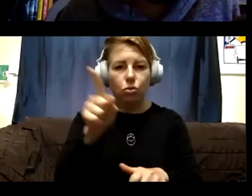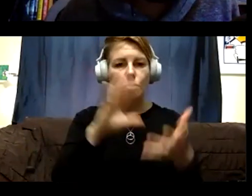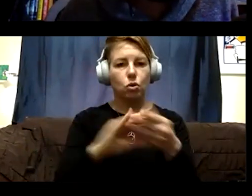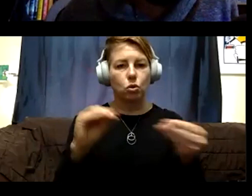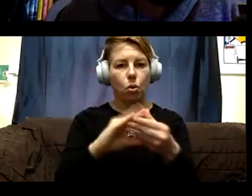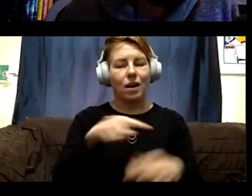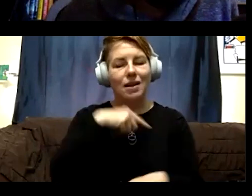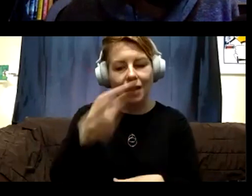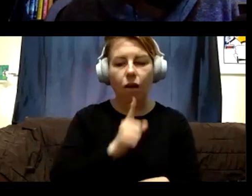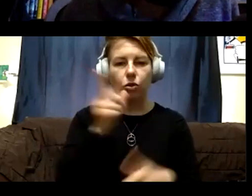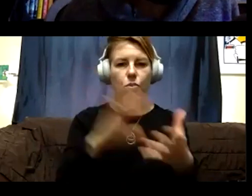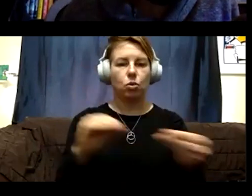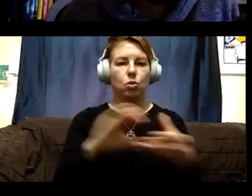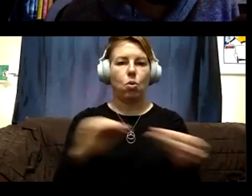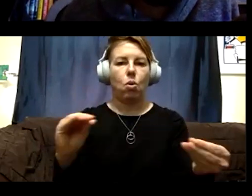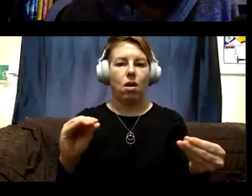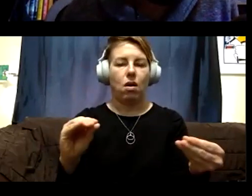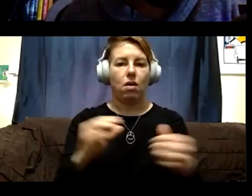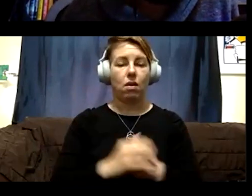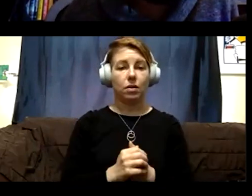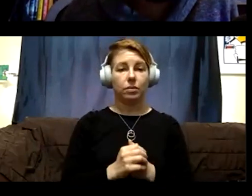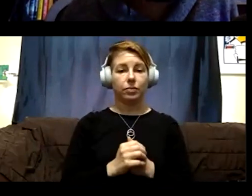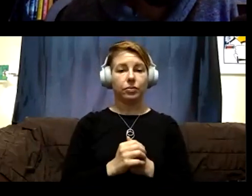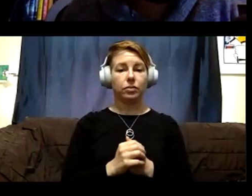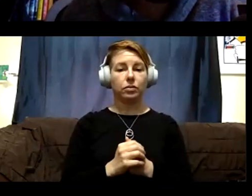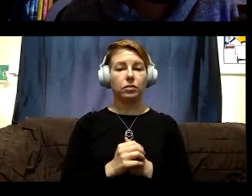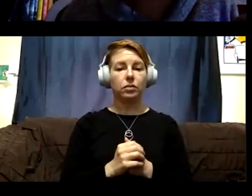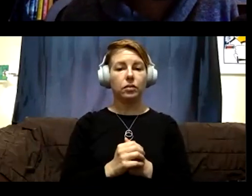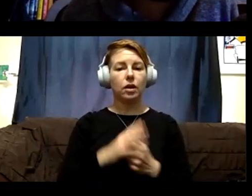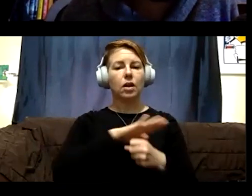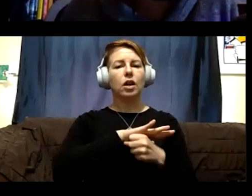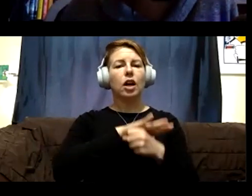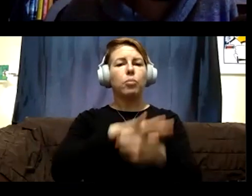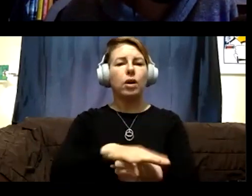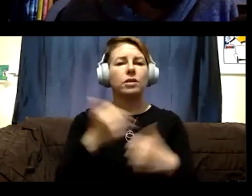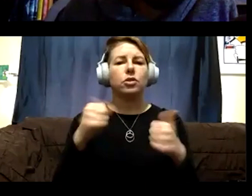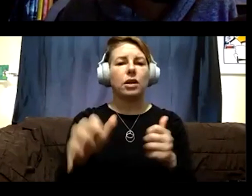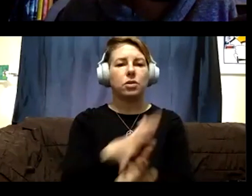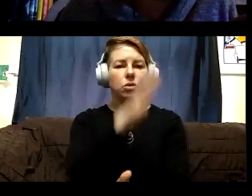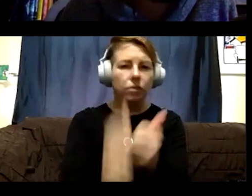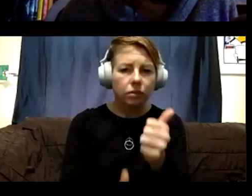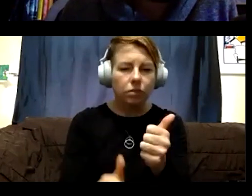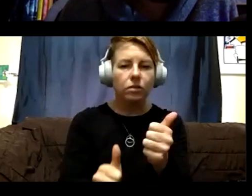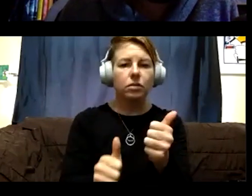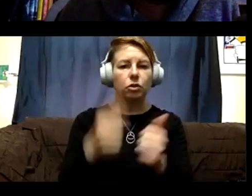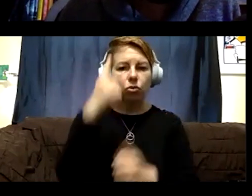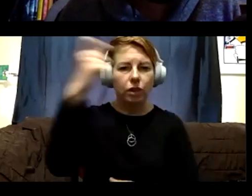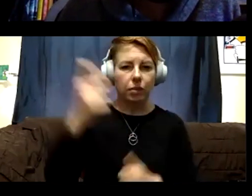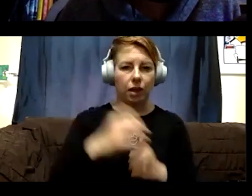Oppression seeks to pulverize the possible, to atomize hope, to granulate not only dreams, but the very act of dreaming.